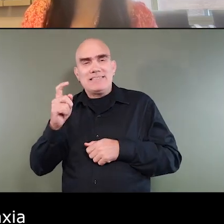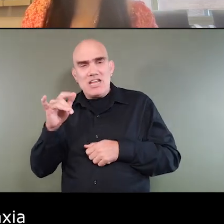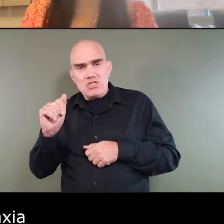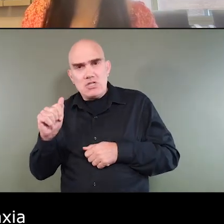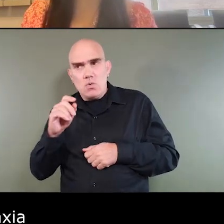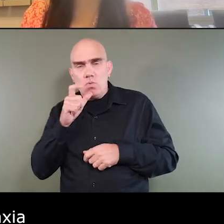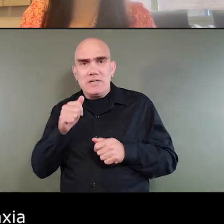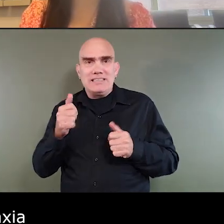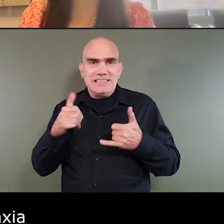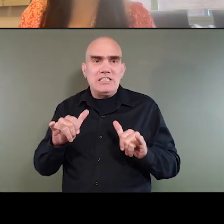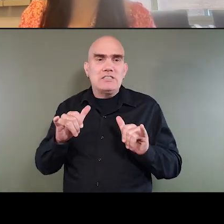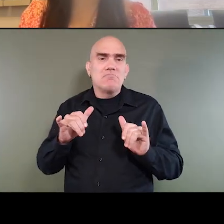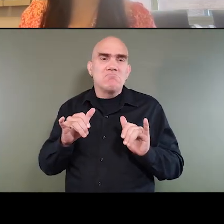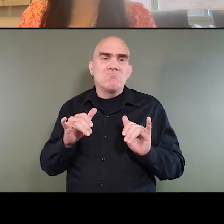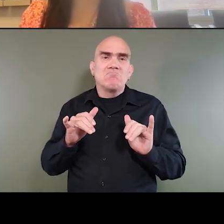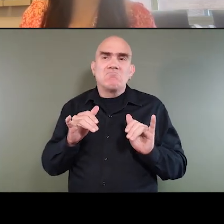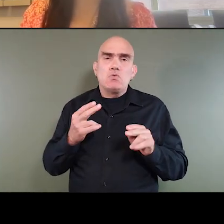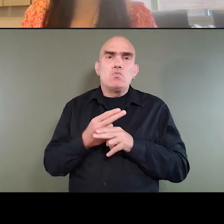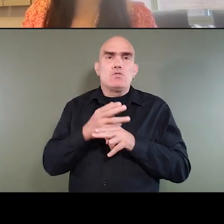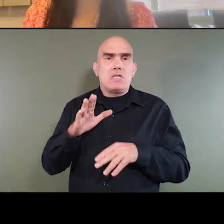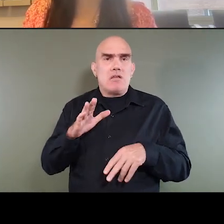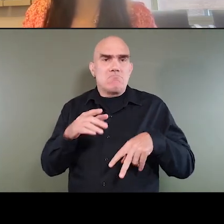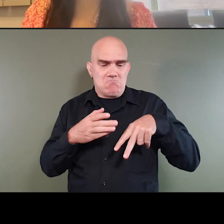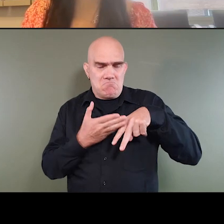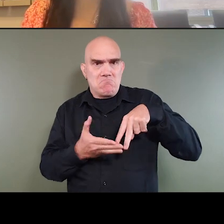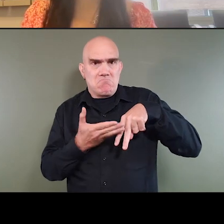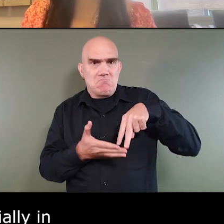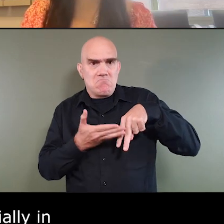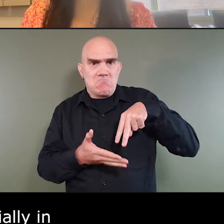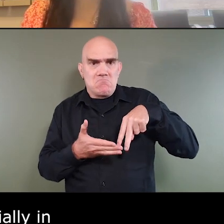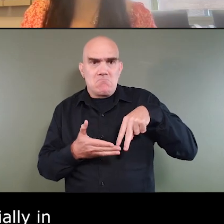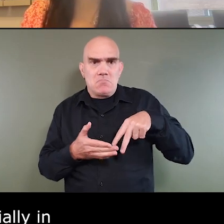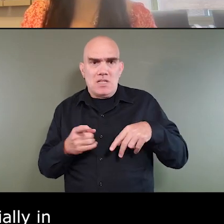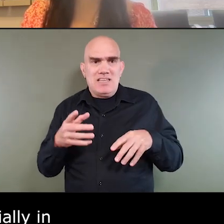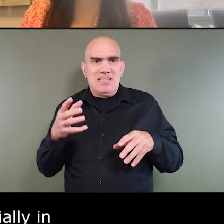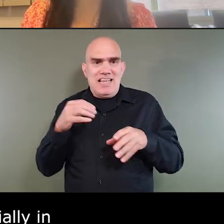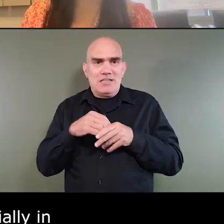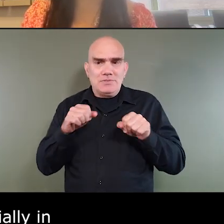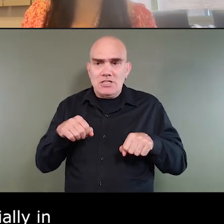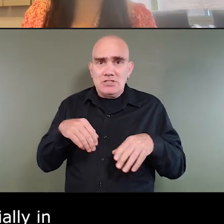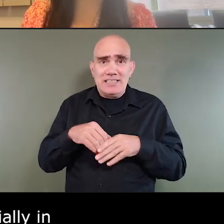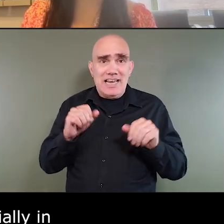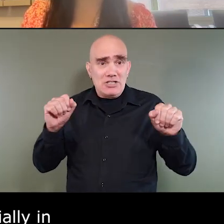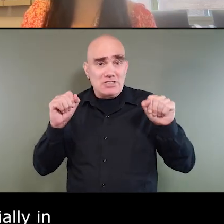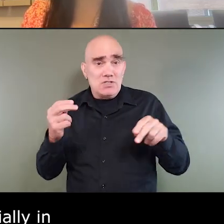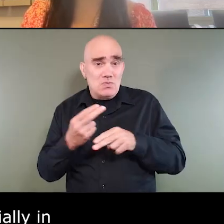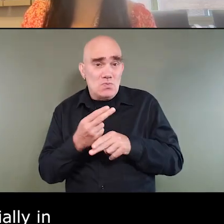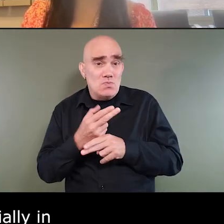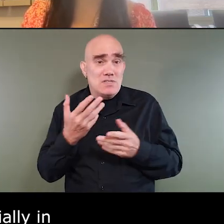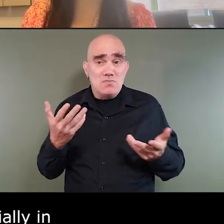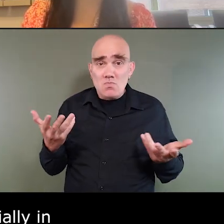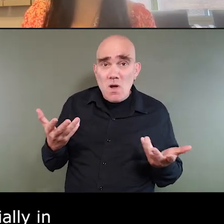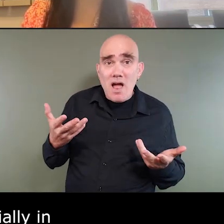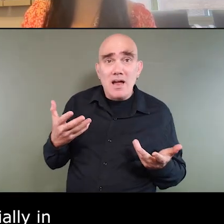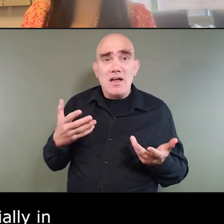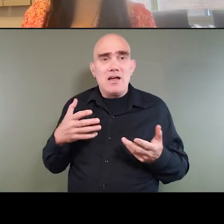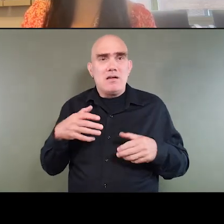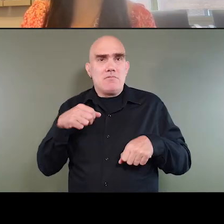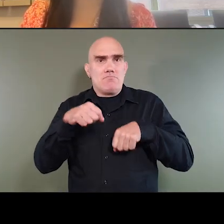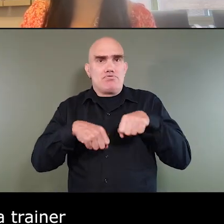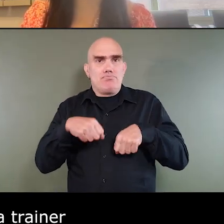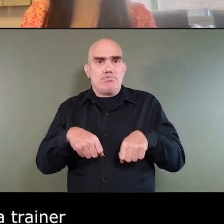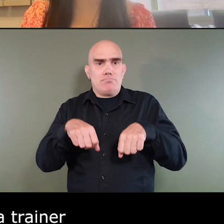still significantly utilize their lower extremities, they engage potentially in exercise using a recumbent